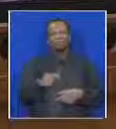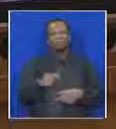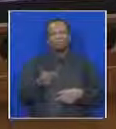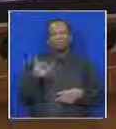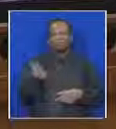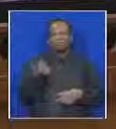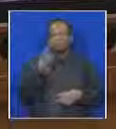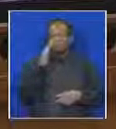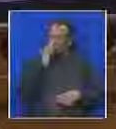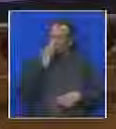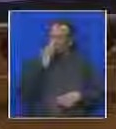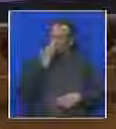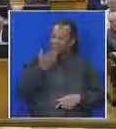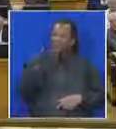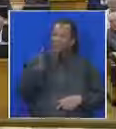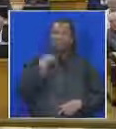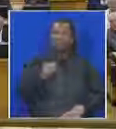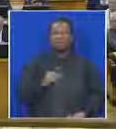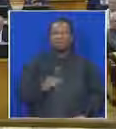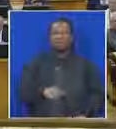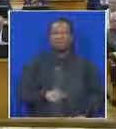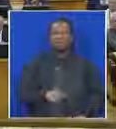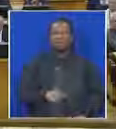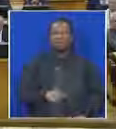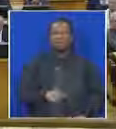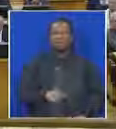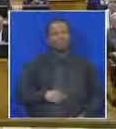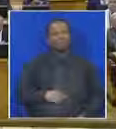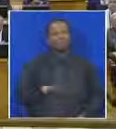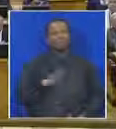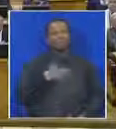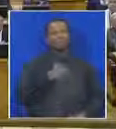ndine uyahamba uzuma niyathanda nithande.